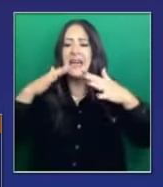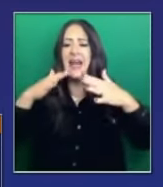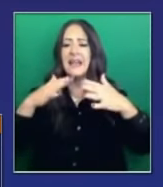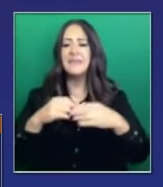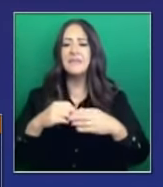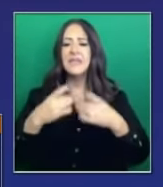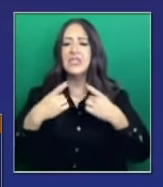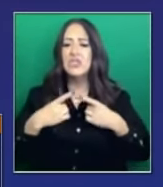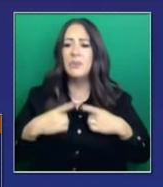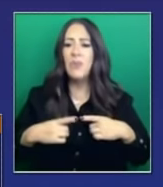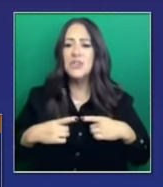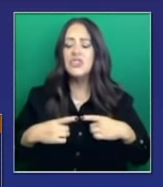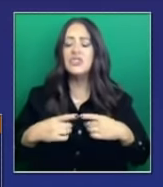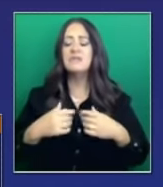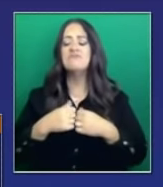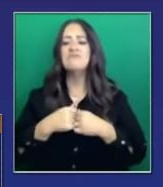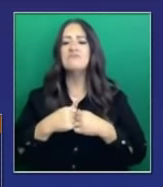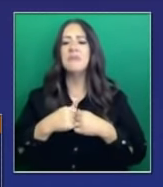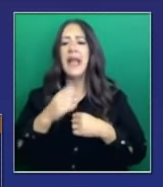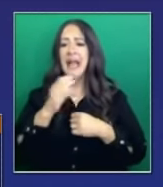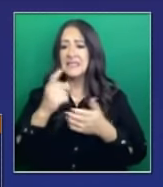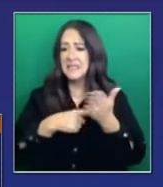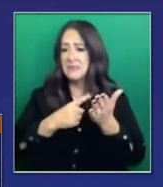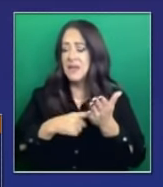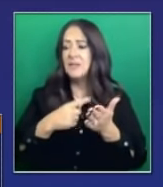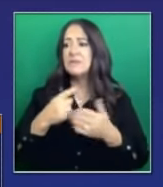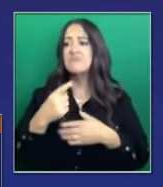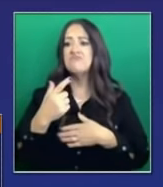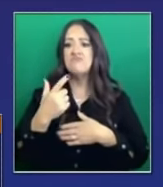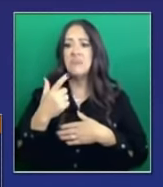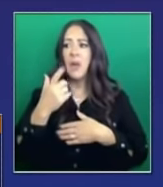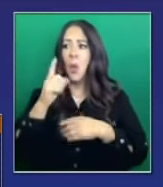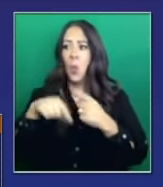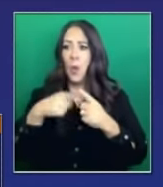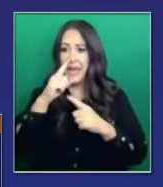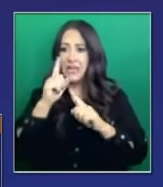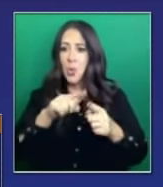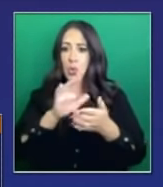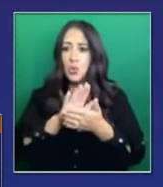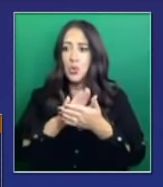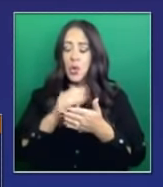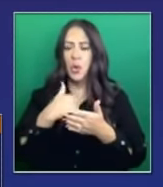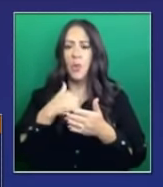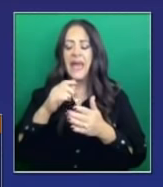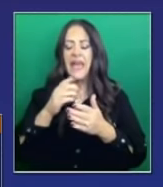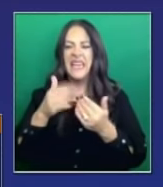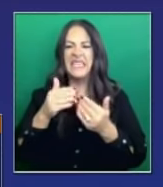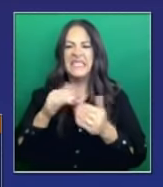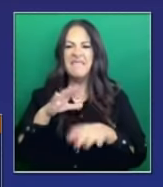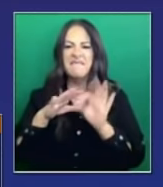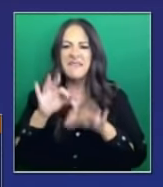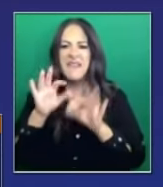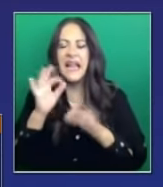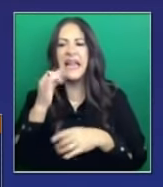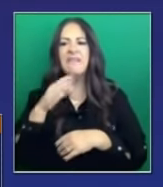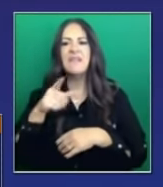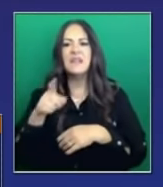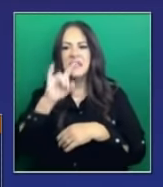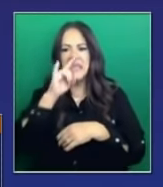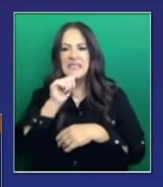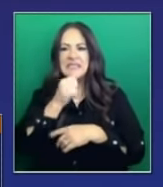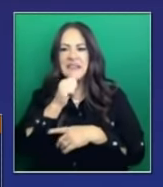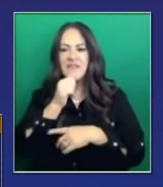undetected child abuse and neglect, that it's a critical component of addressing what's going on at the home is having